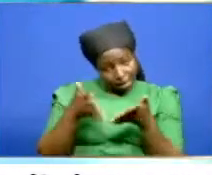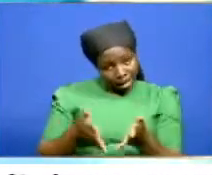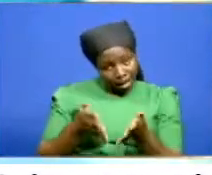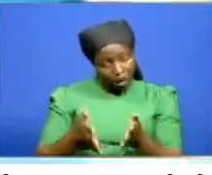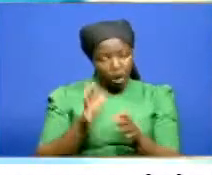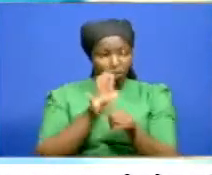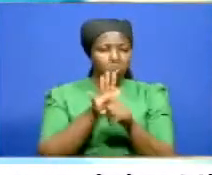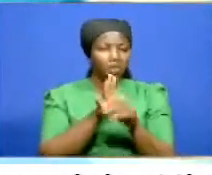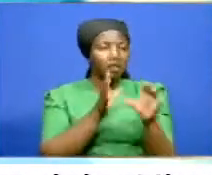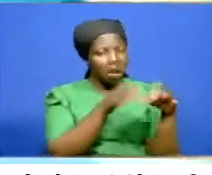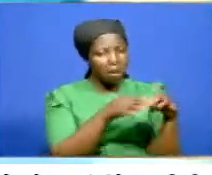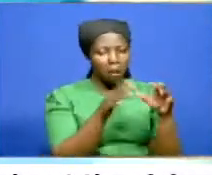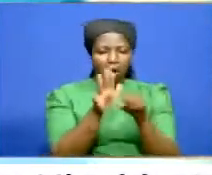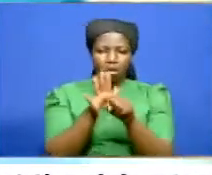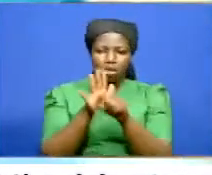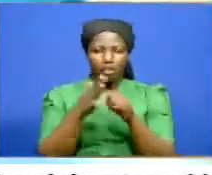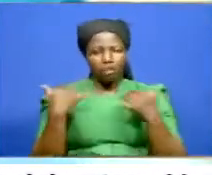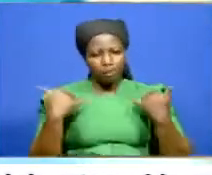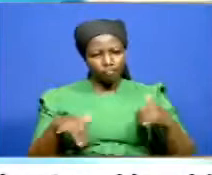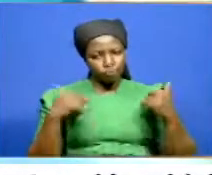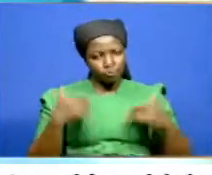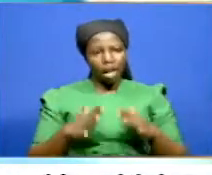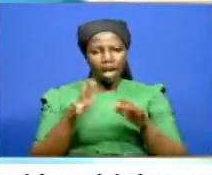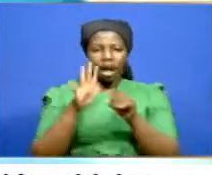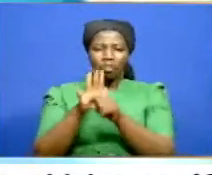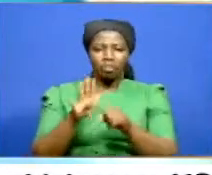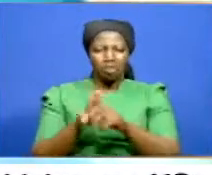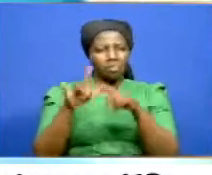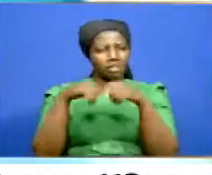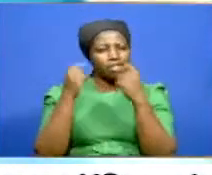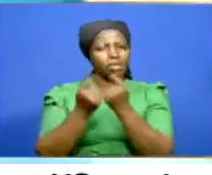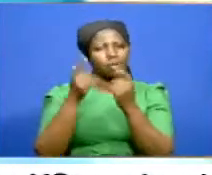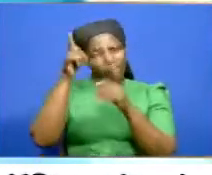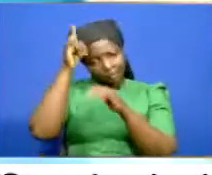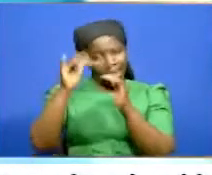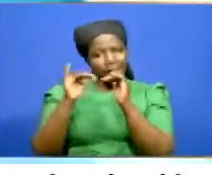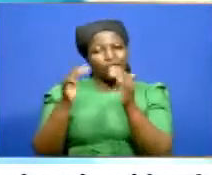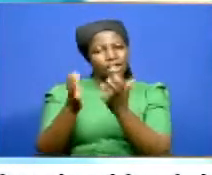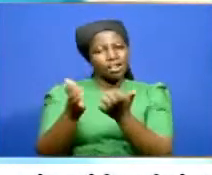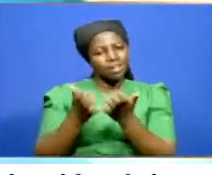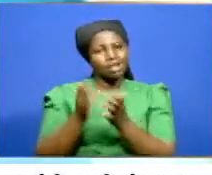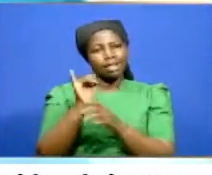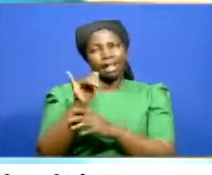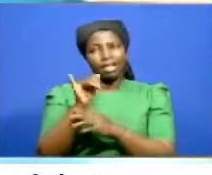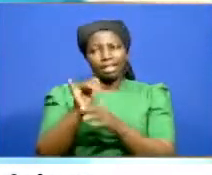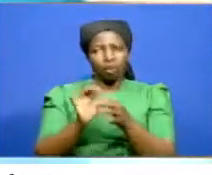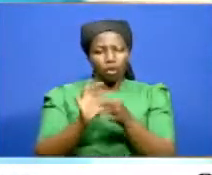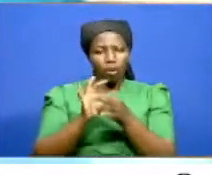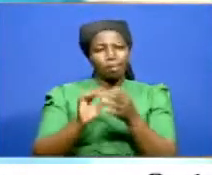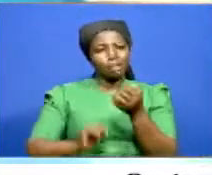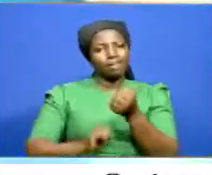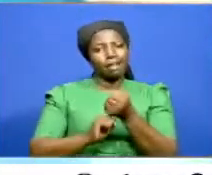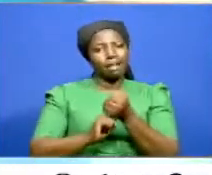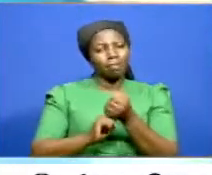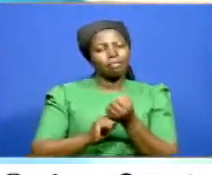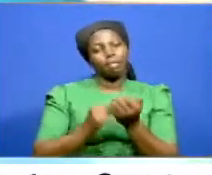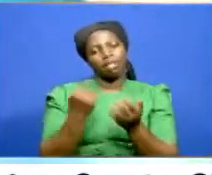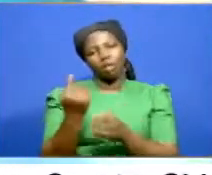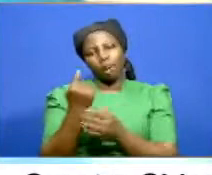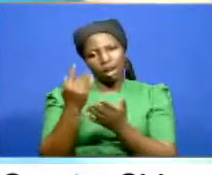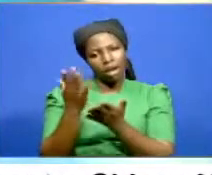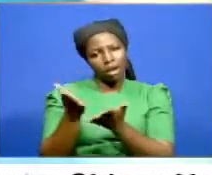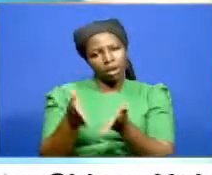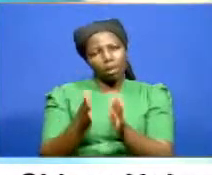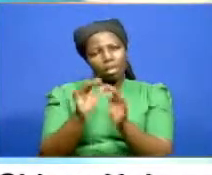lot of clubs, a lot of players, a lot of, you know, teams at the grassroots really need that corporate help. And the only way they can come through for us